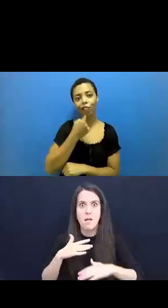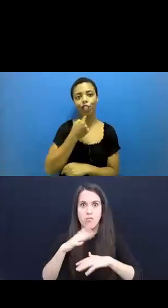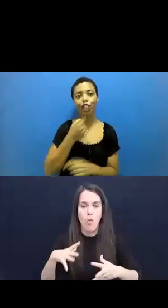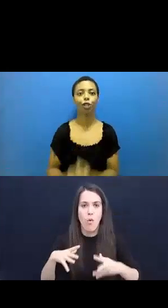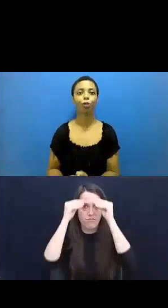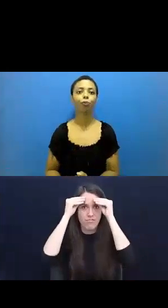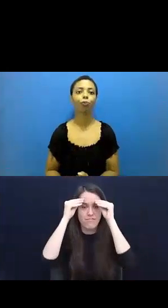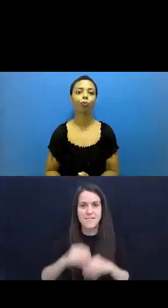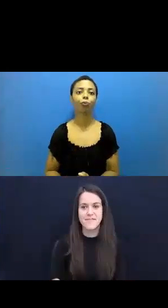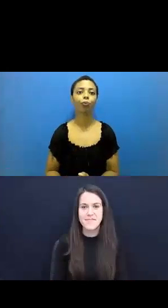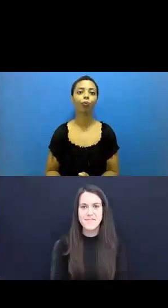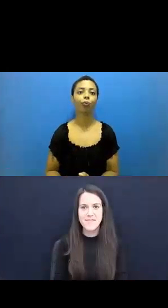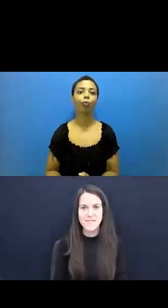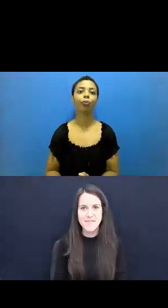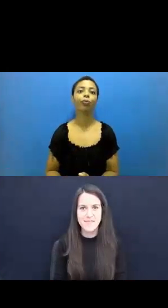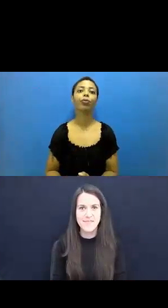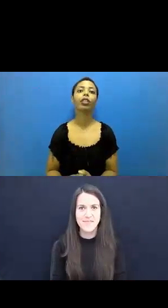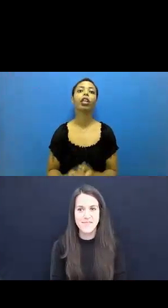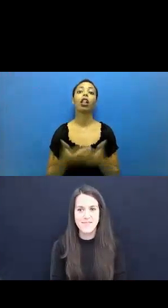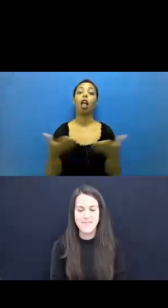And finally, about lessons learned.